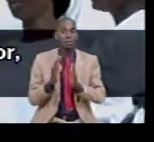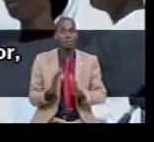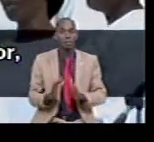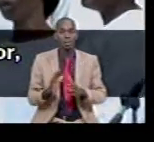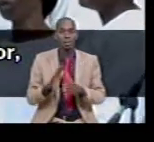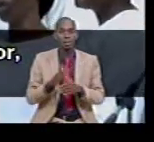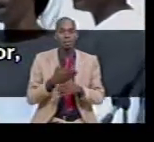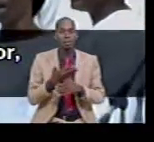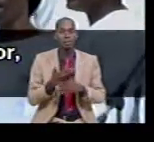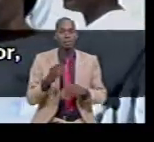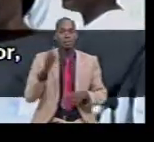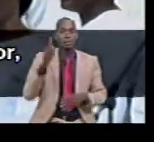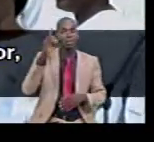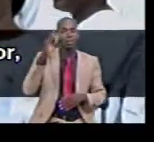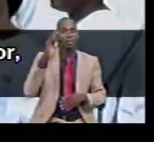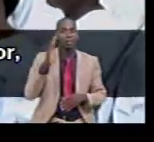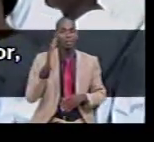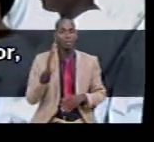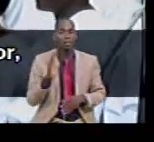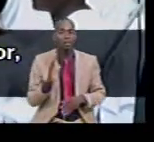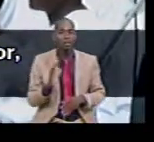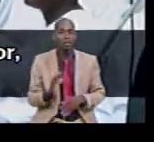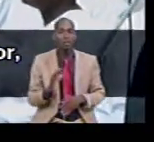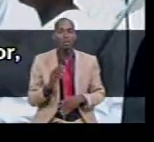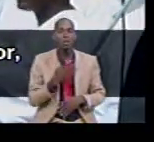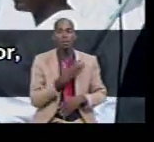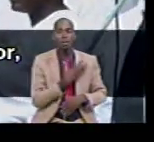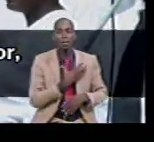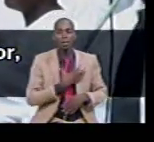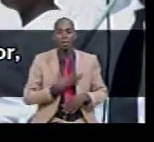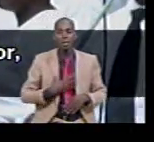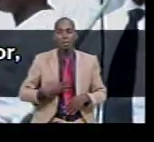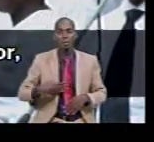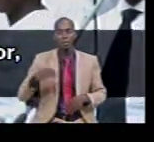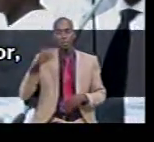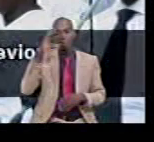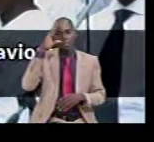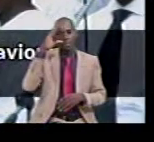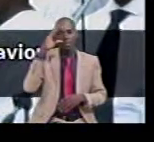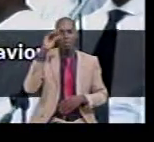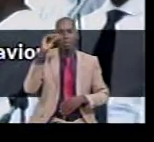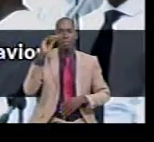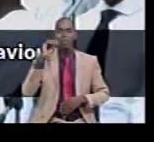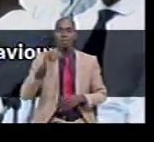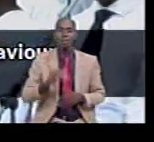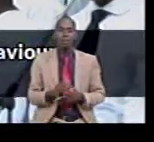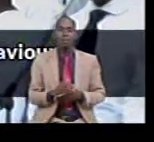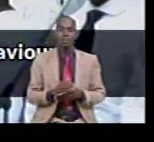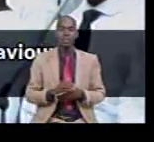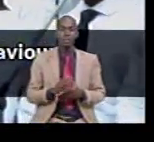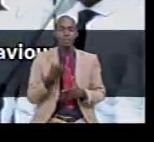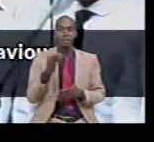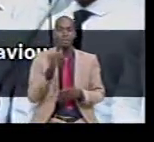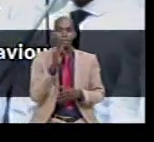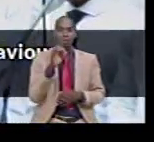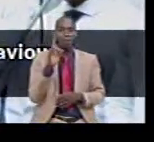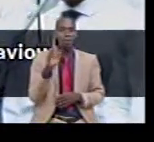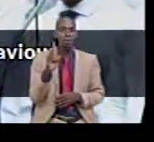mediator between God and man. There